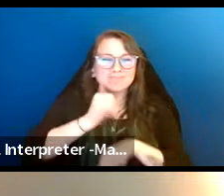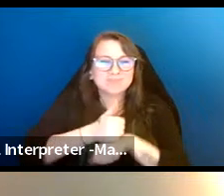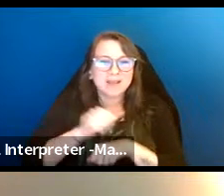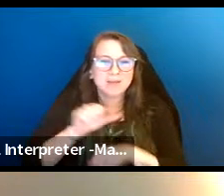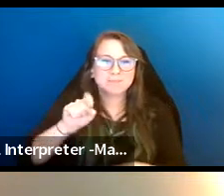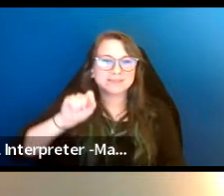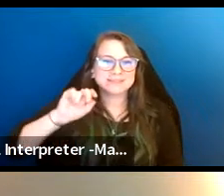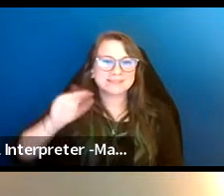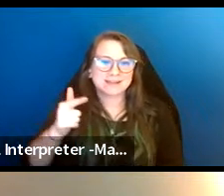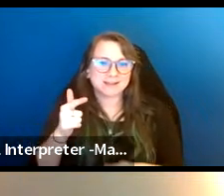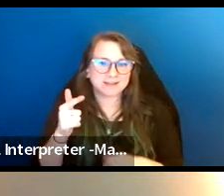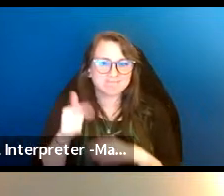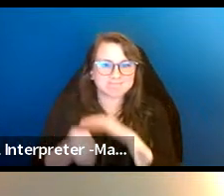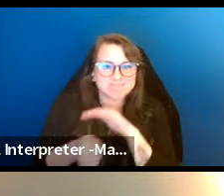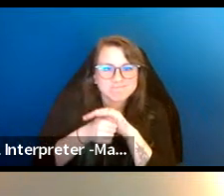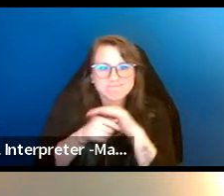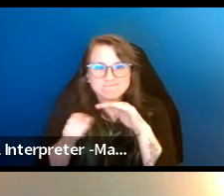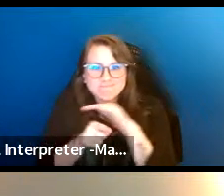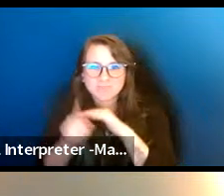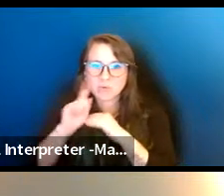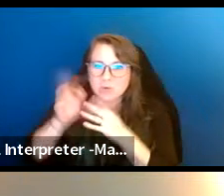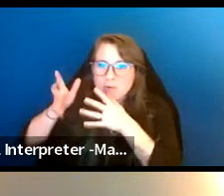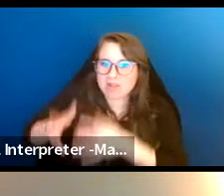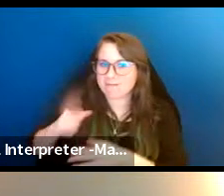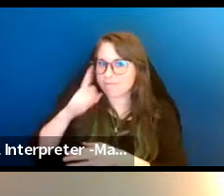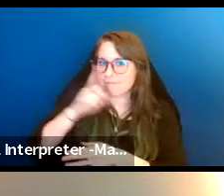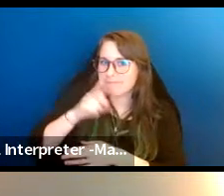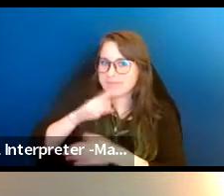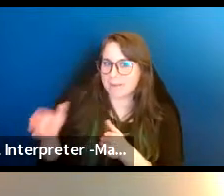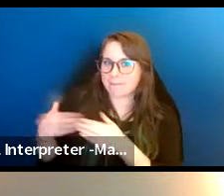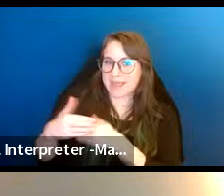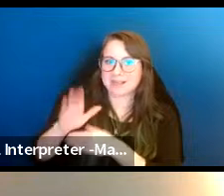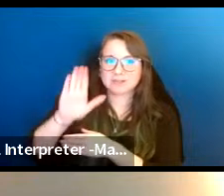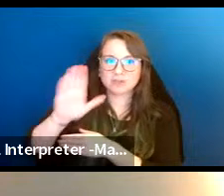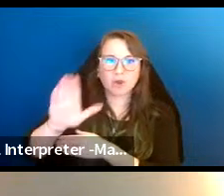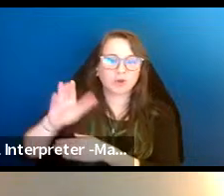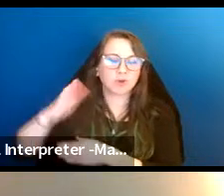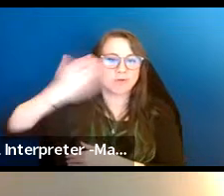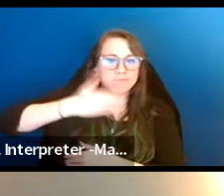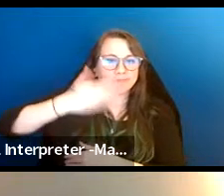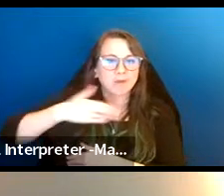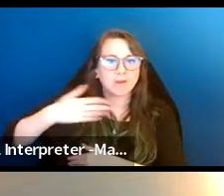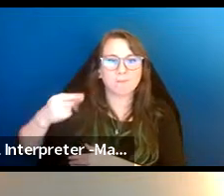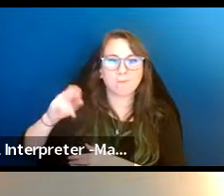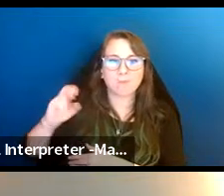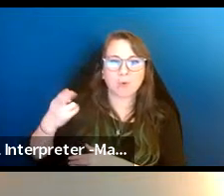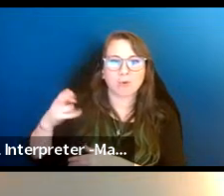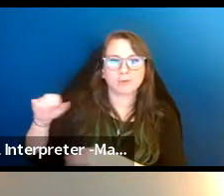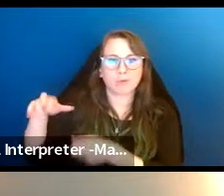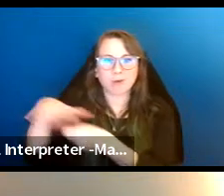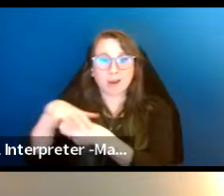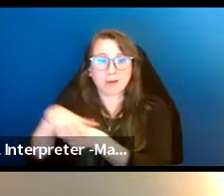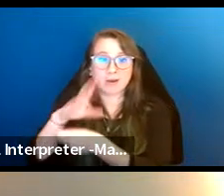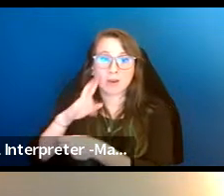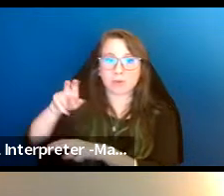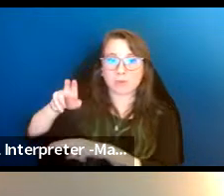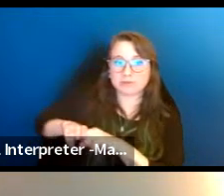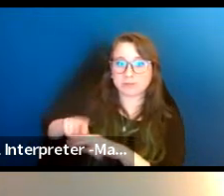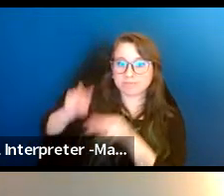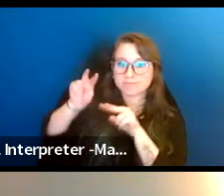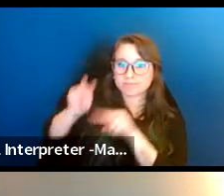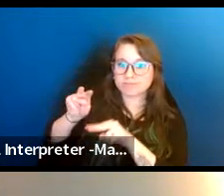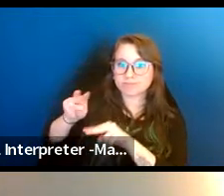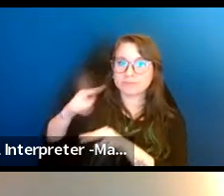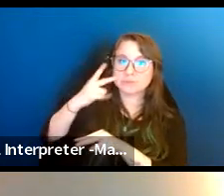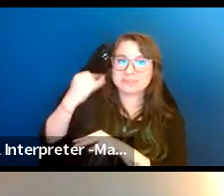operation. We'll leave a fake package on your porch or front area, and we're basically going to sit there and see if anybody tries